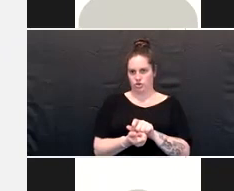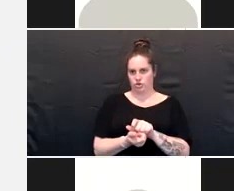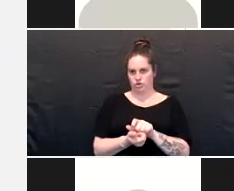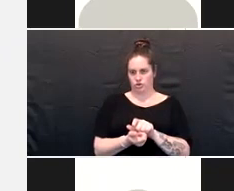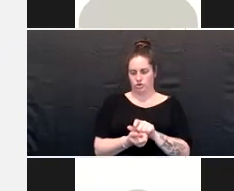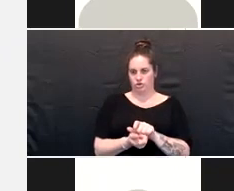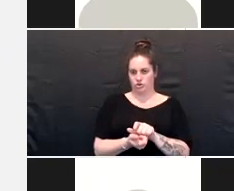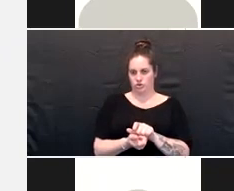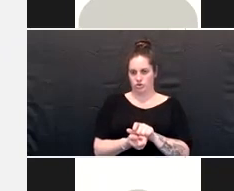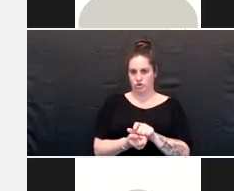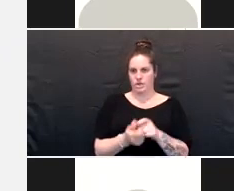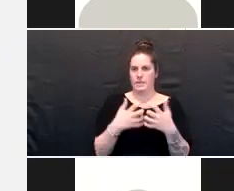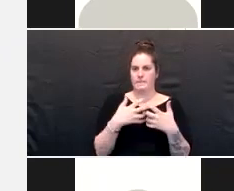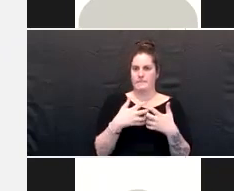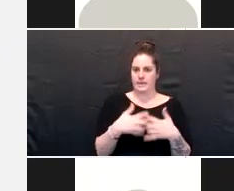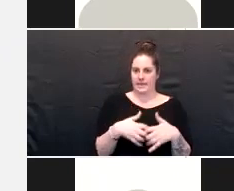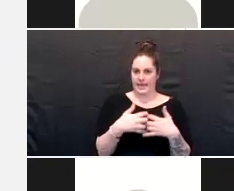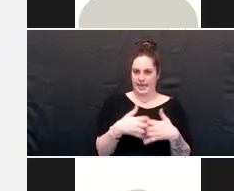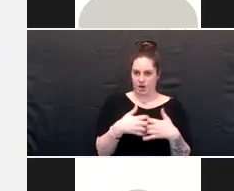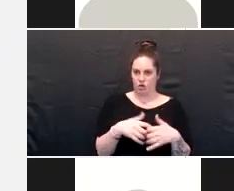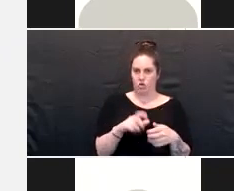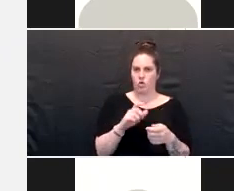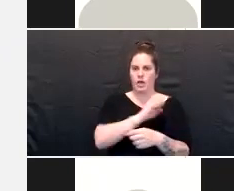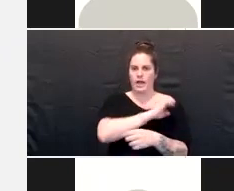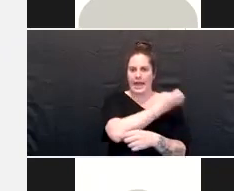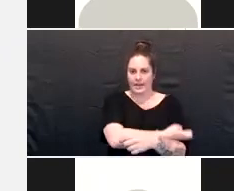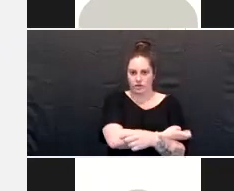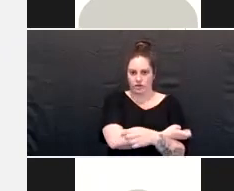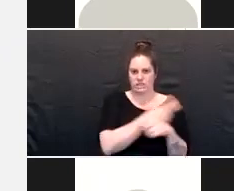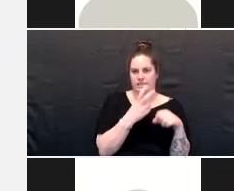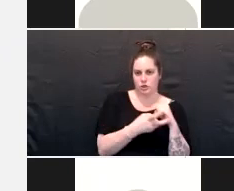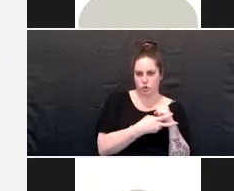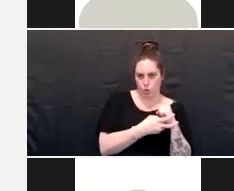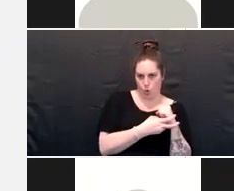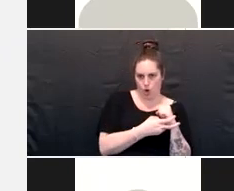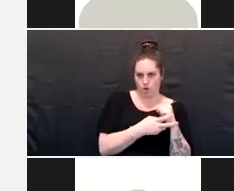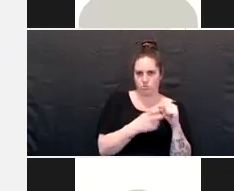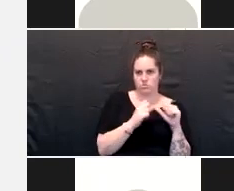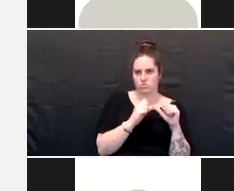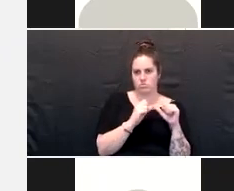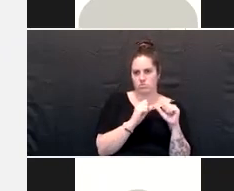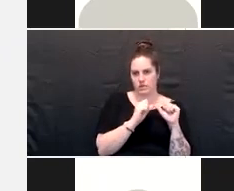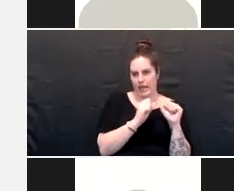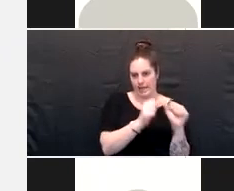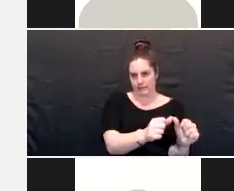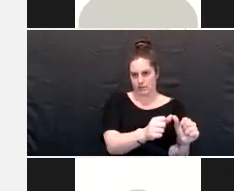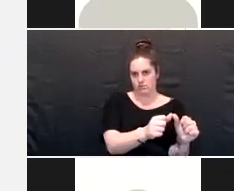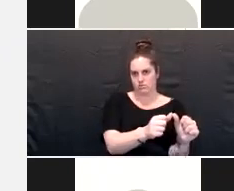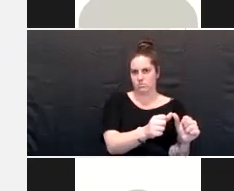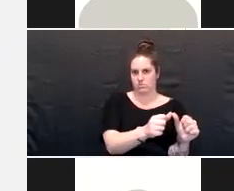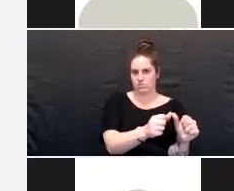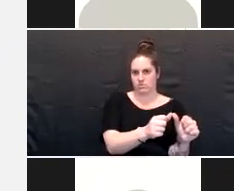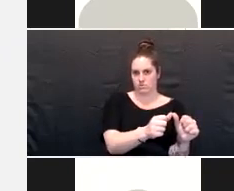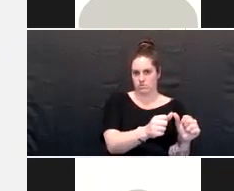way that the mechanical energy is conserved or constant. Okay? And so